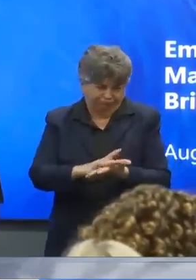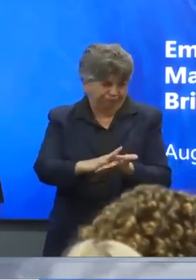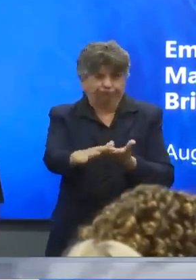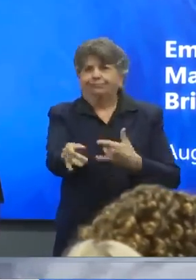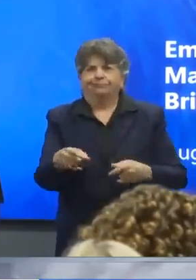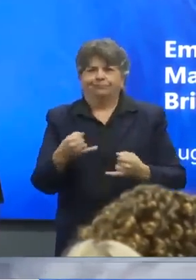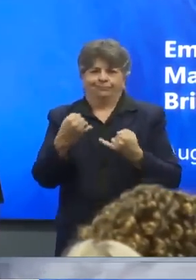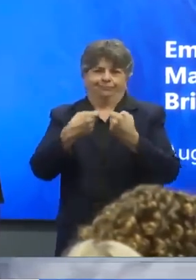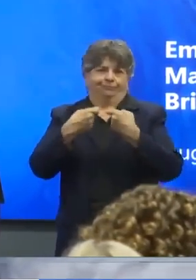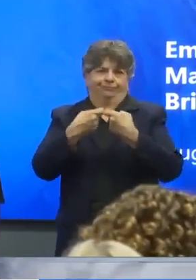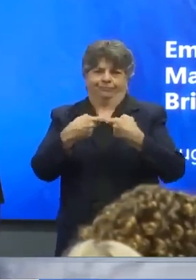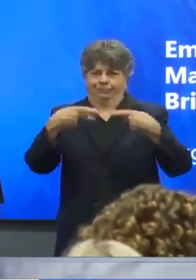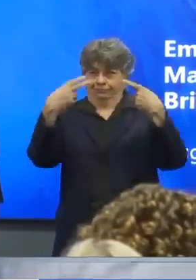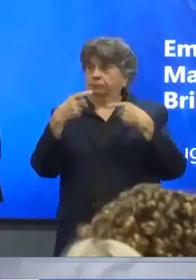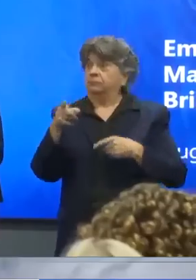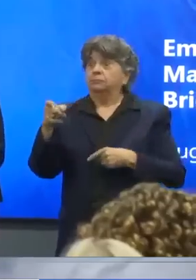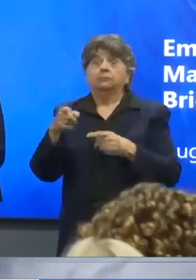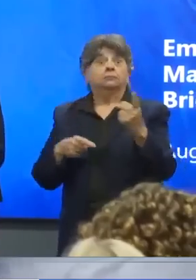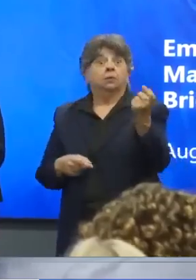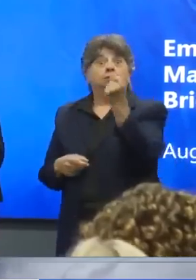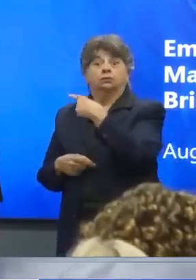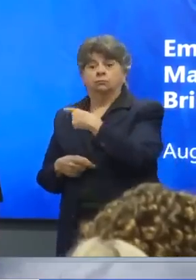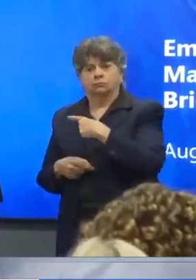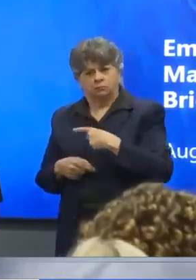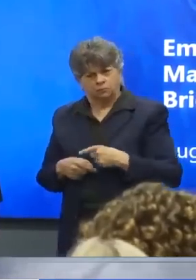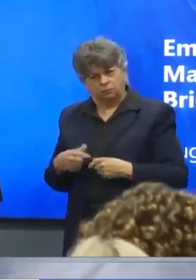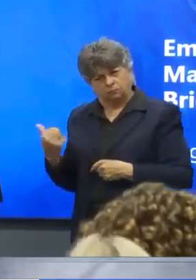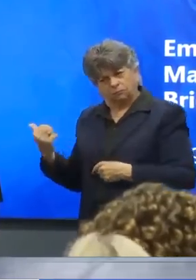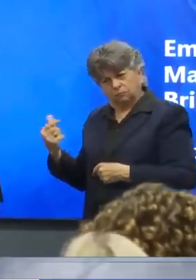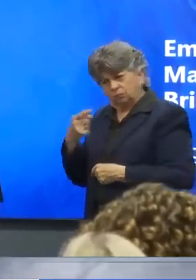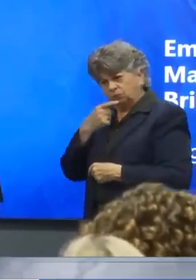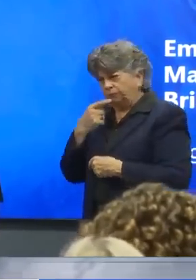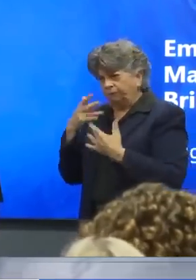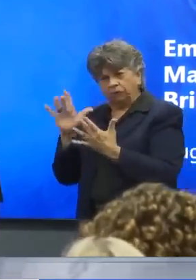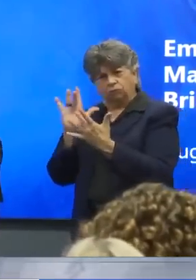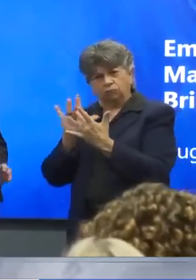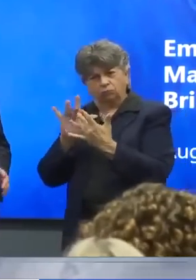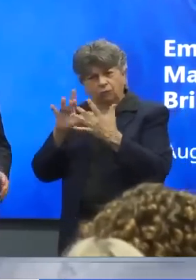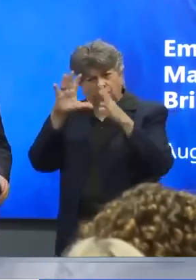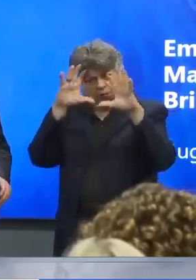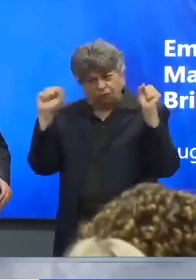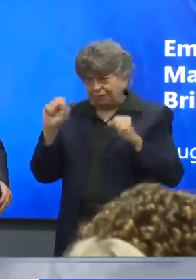Yes? You seem to talk with President Biden earlier. Can you tell me what that conversation was